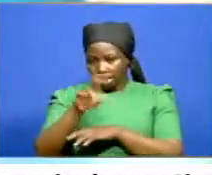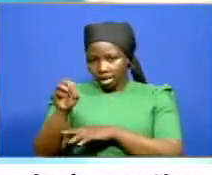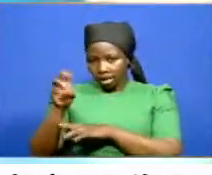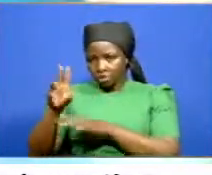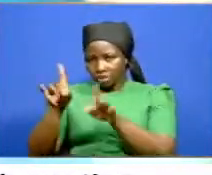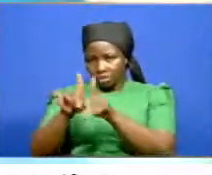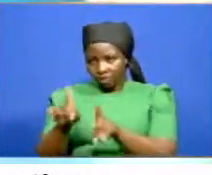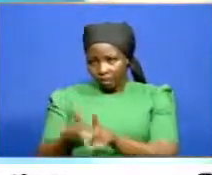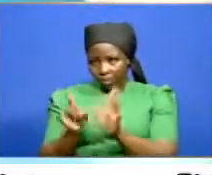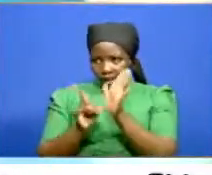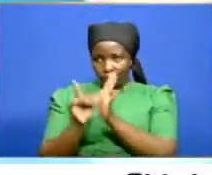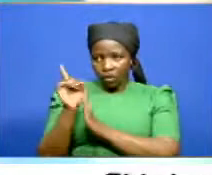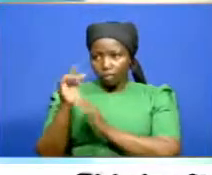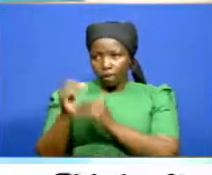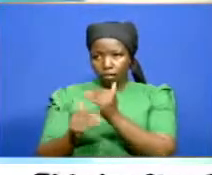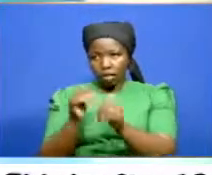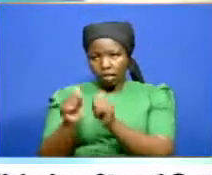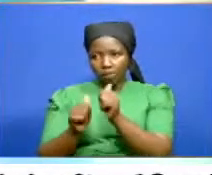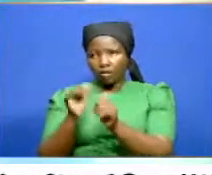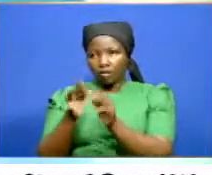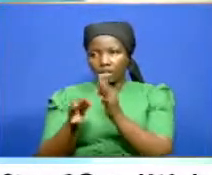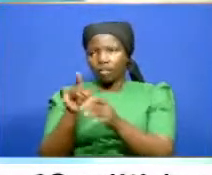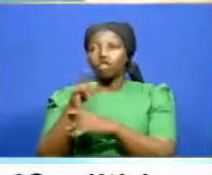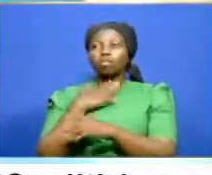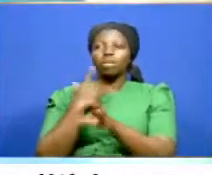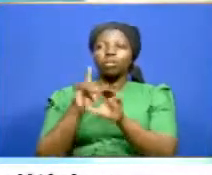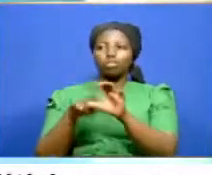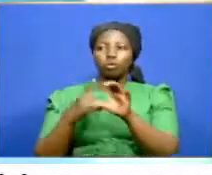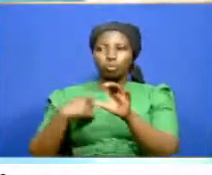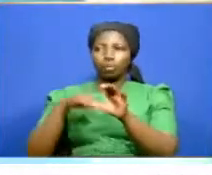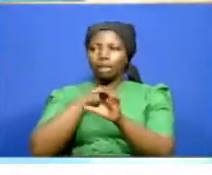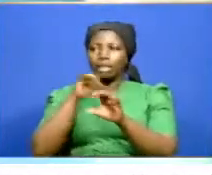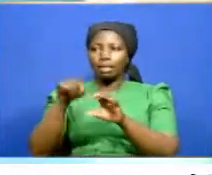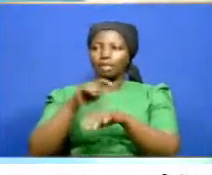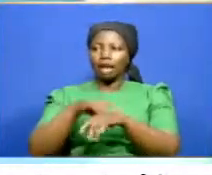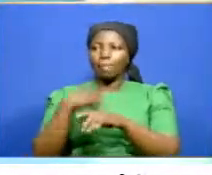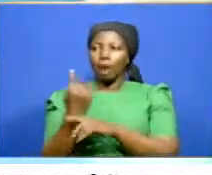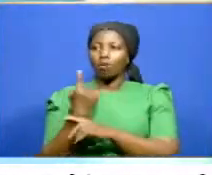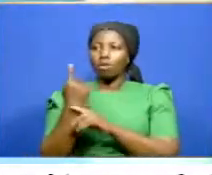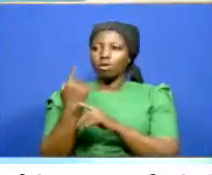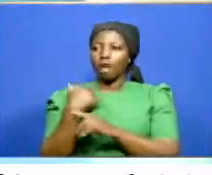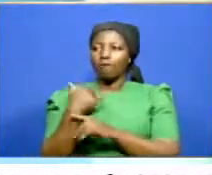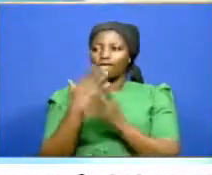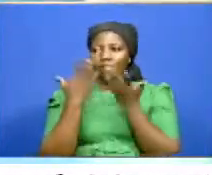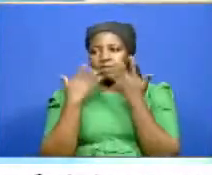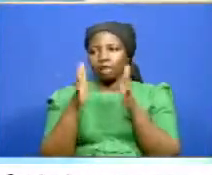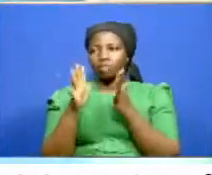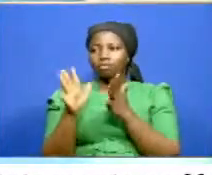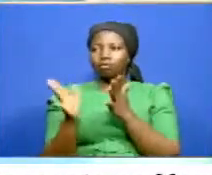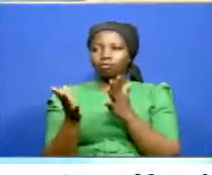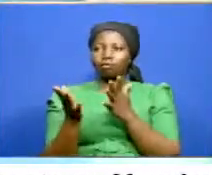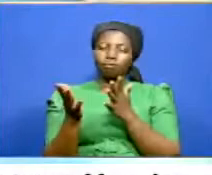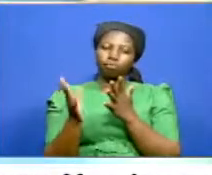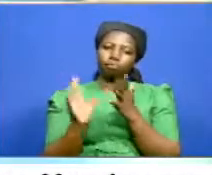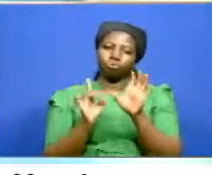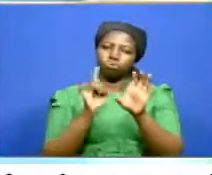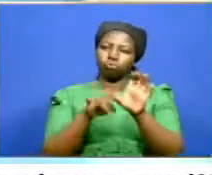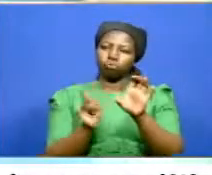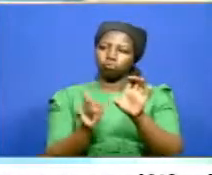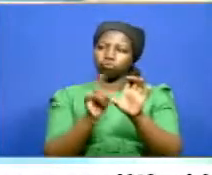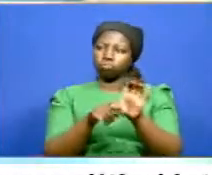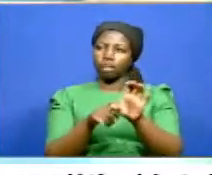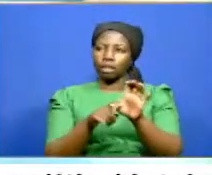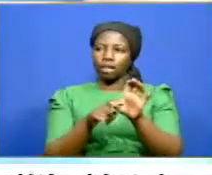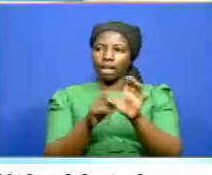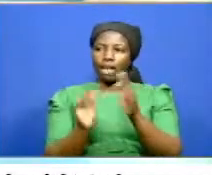process. And if at all you want to join us, of course, this season alone, we have already finished our recruitment. Hopefully, we'll be recruiting